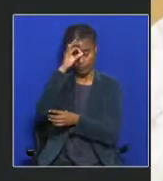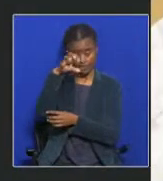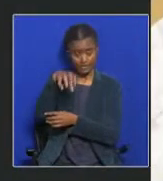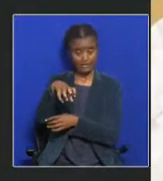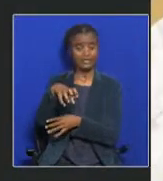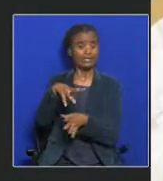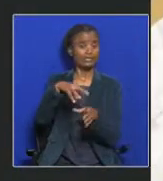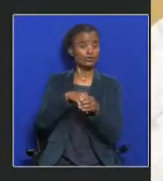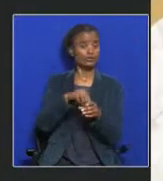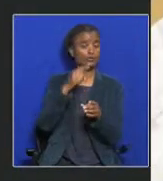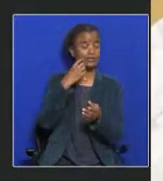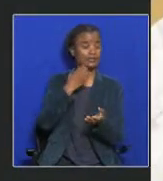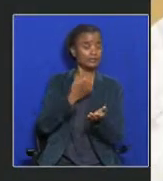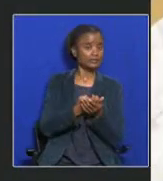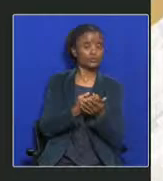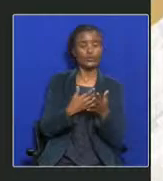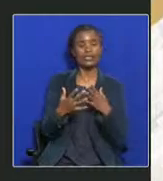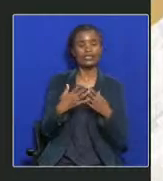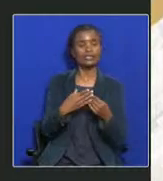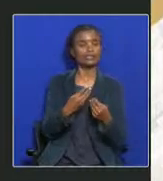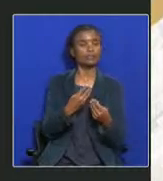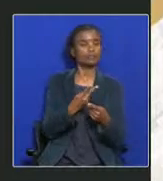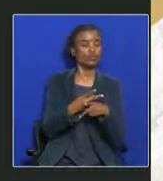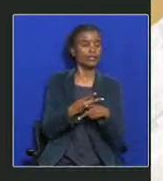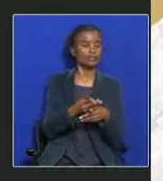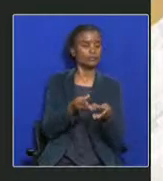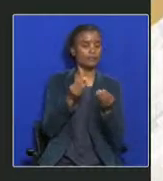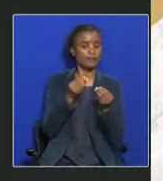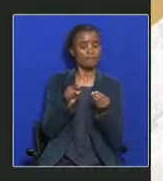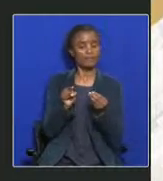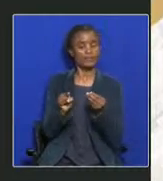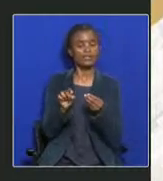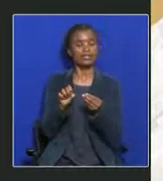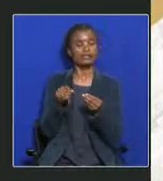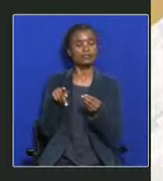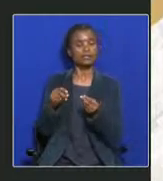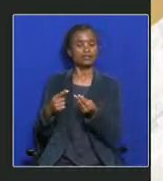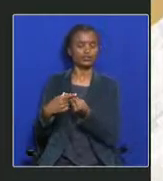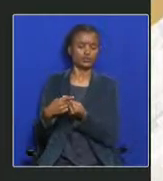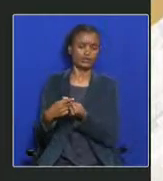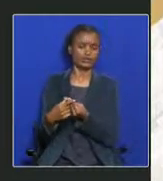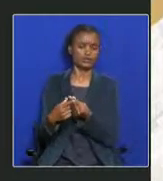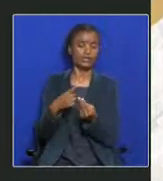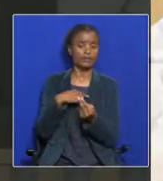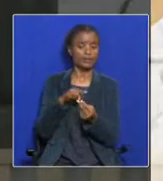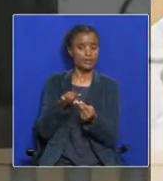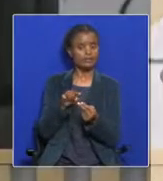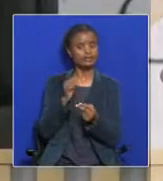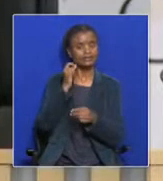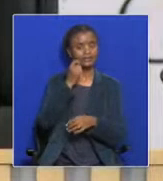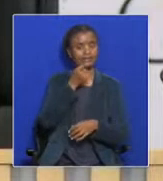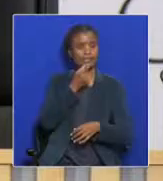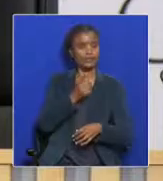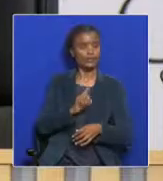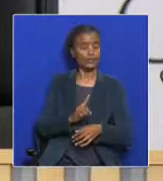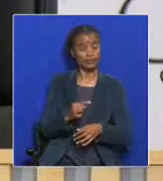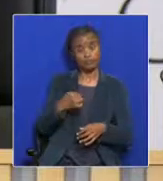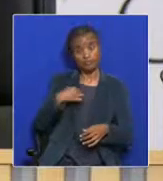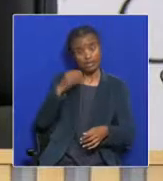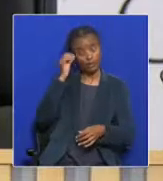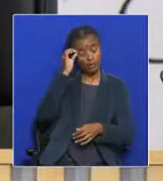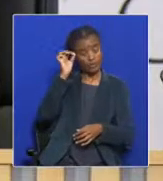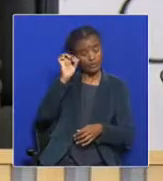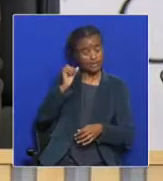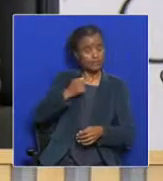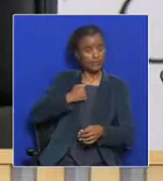units, and he goes on. But he doesn't allude to, in my opinion, and maybe I'm reading it incorrectly, to say